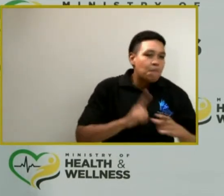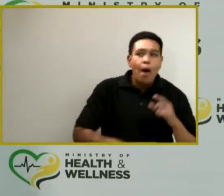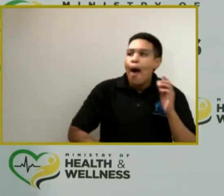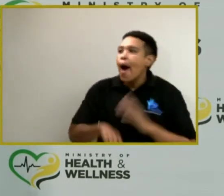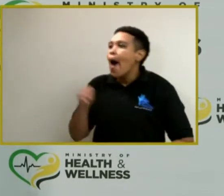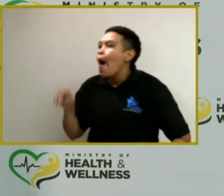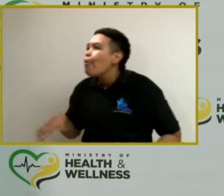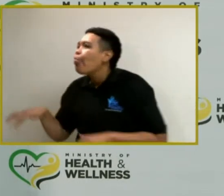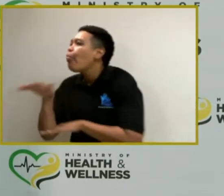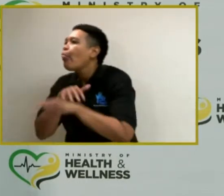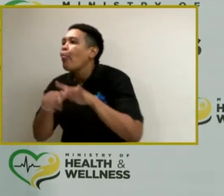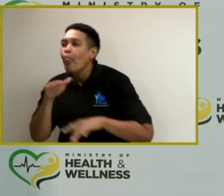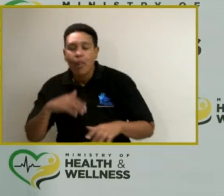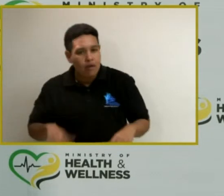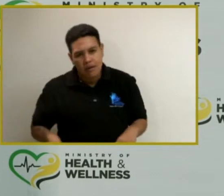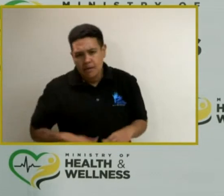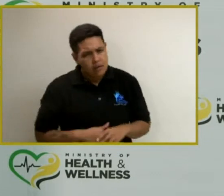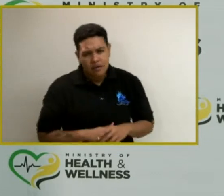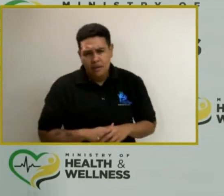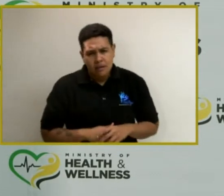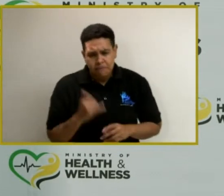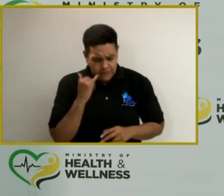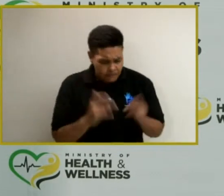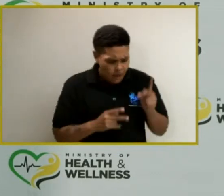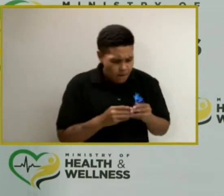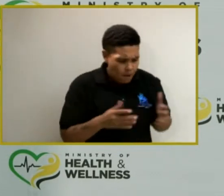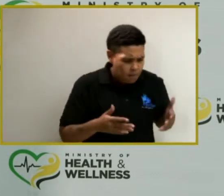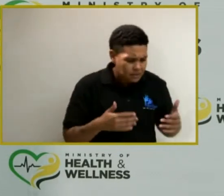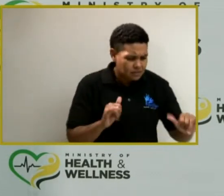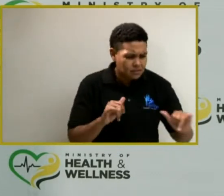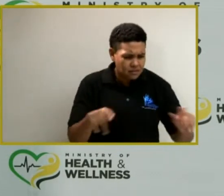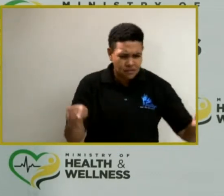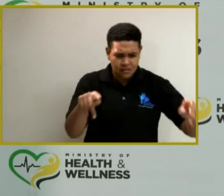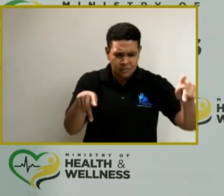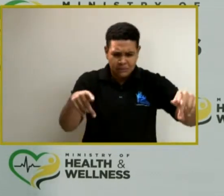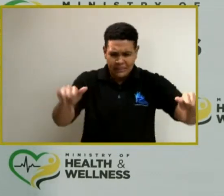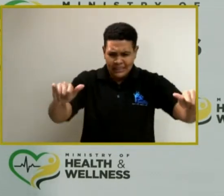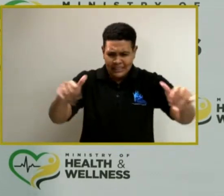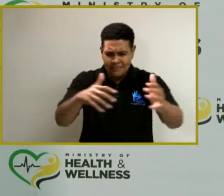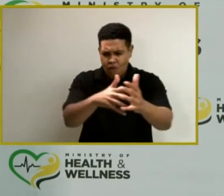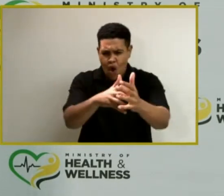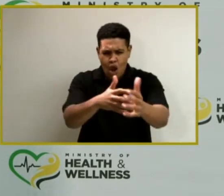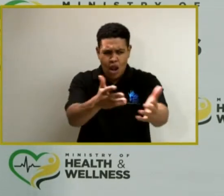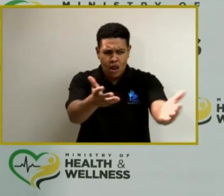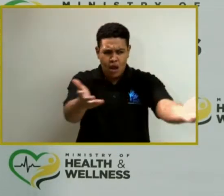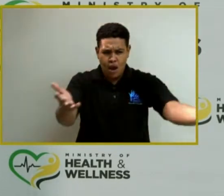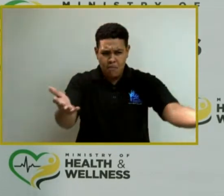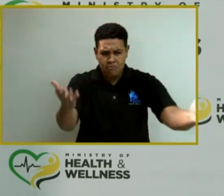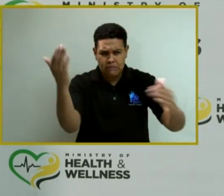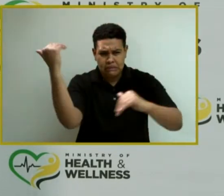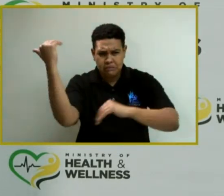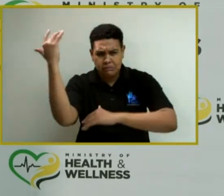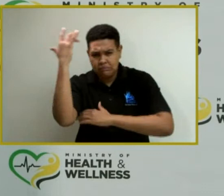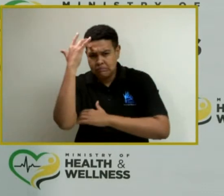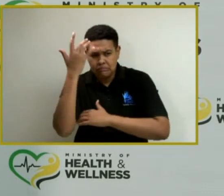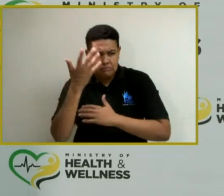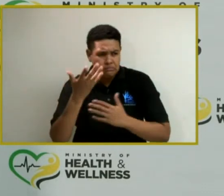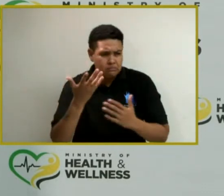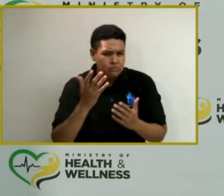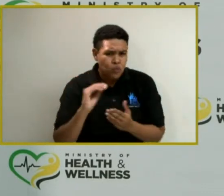population is or continues to be vulnerable by virtue of the lack of protection,